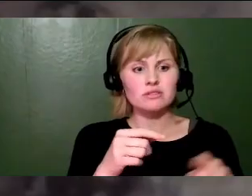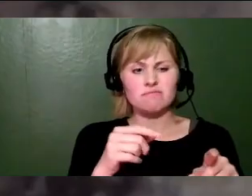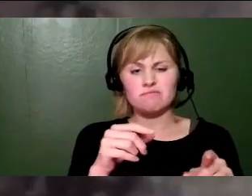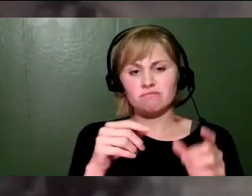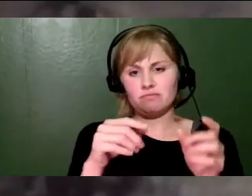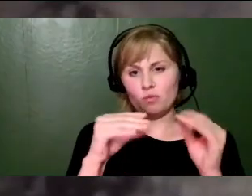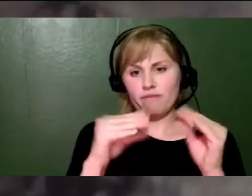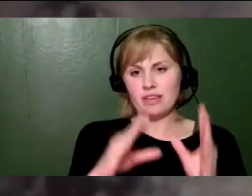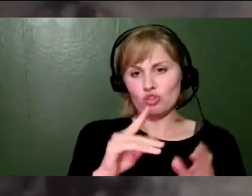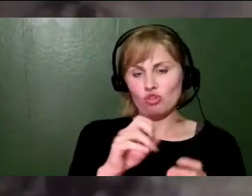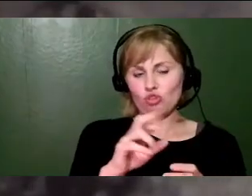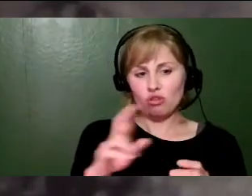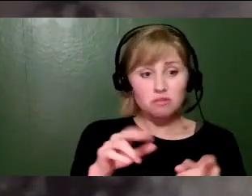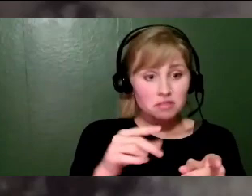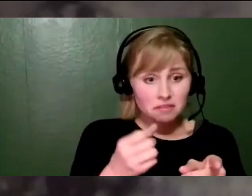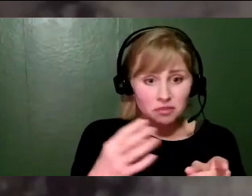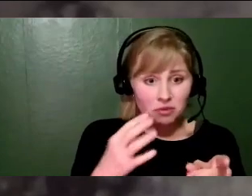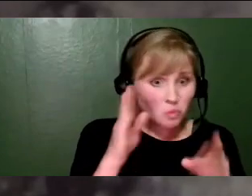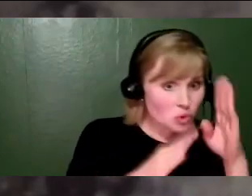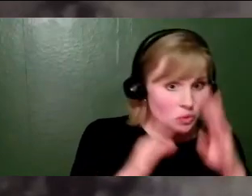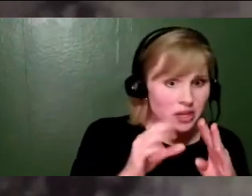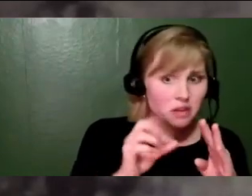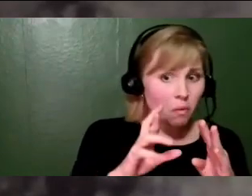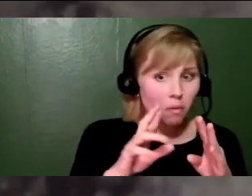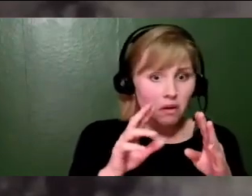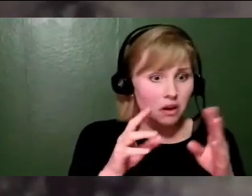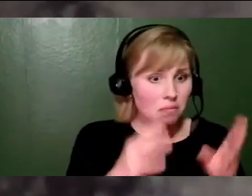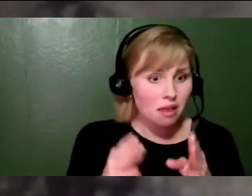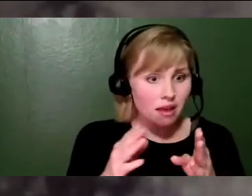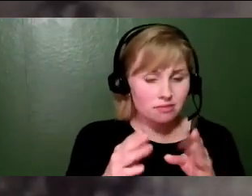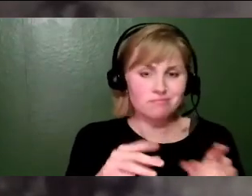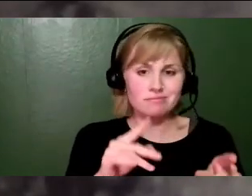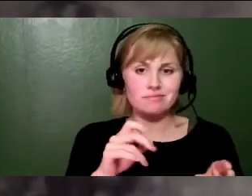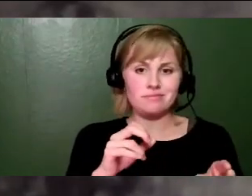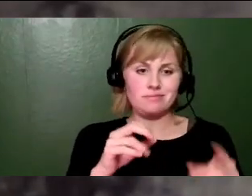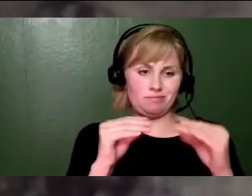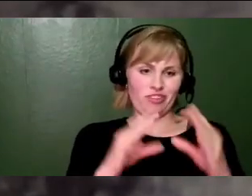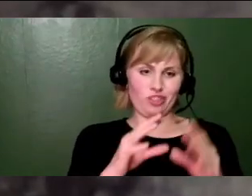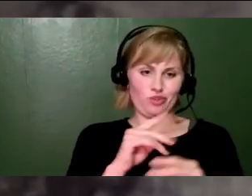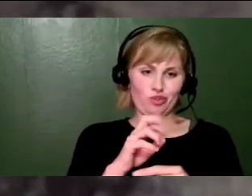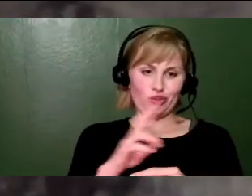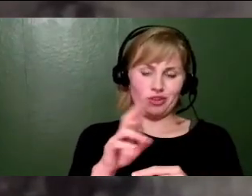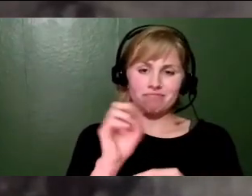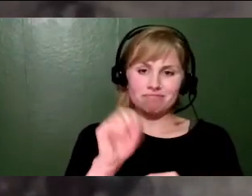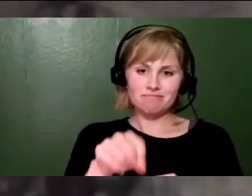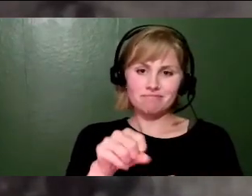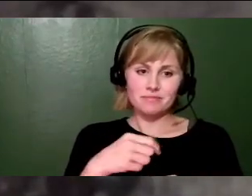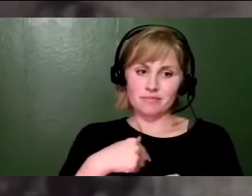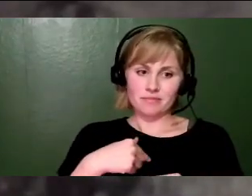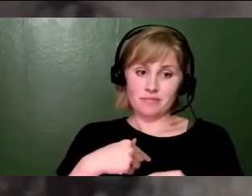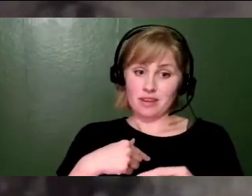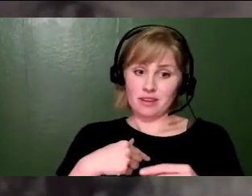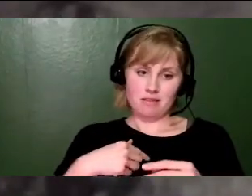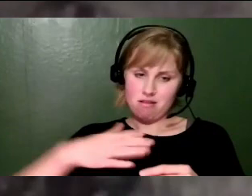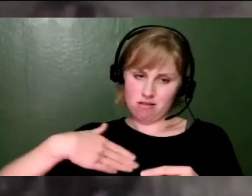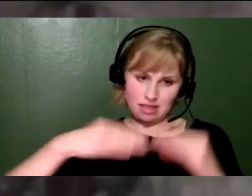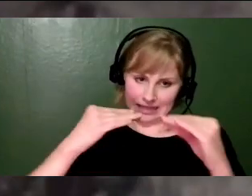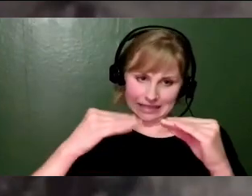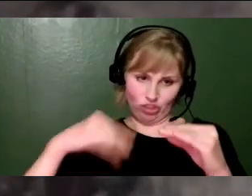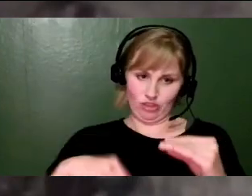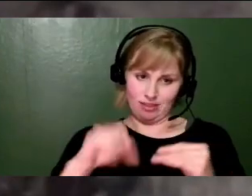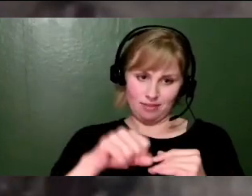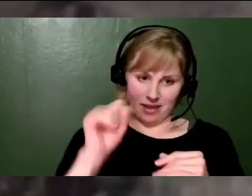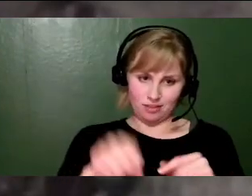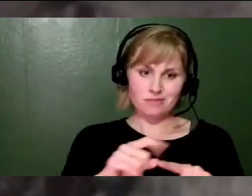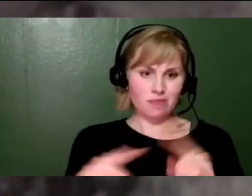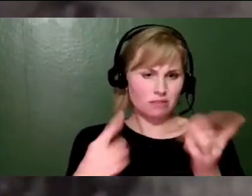Yeah, I've obviously, been talking about this extensively with my colleagues, even though I haven't been teaching this term. And I have heard some say that